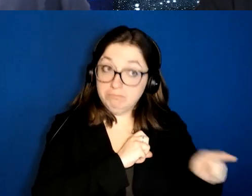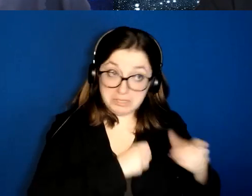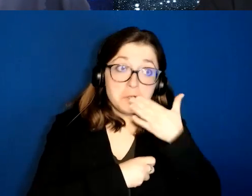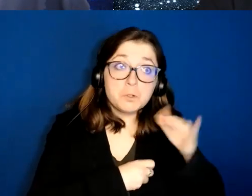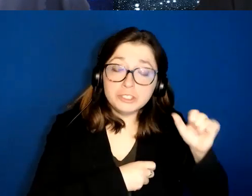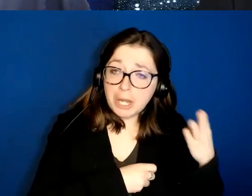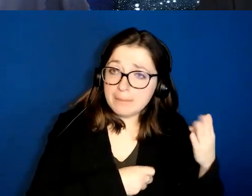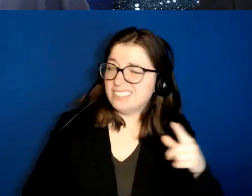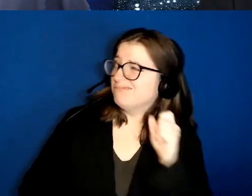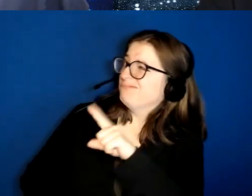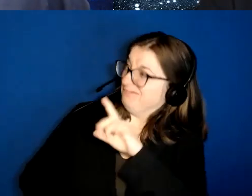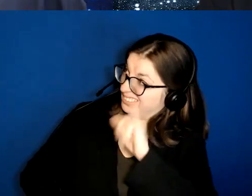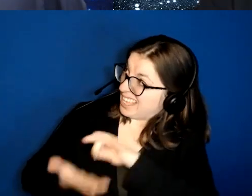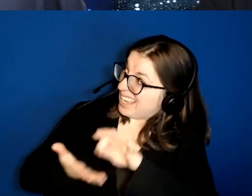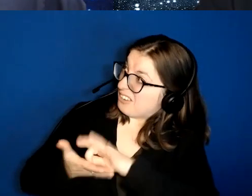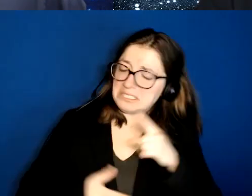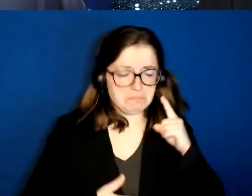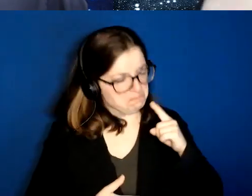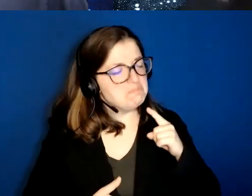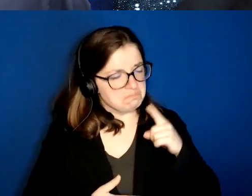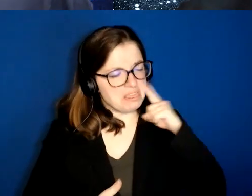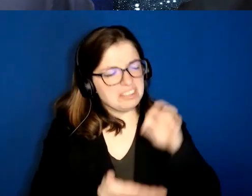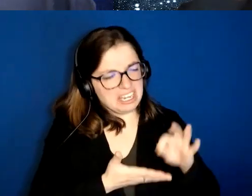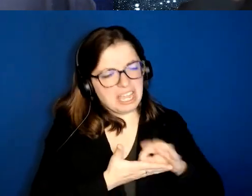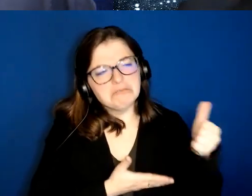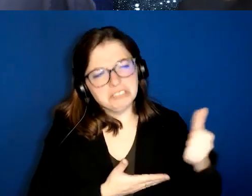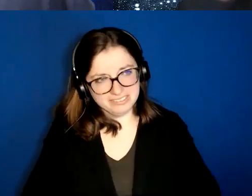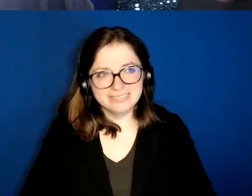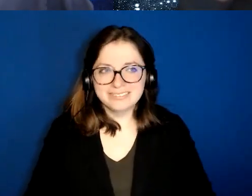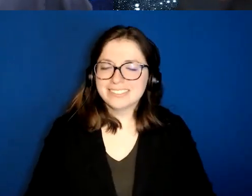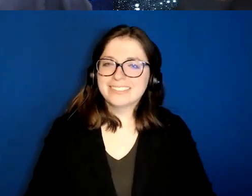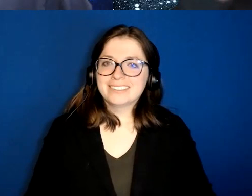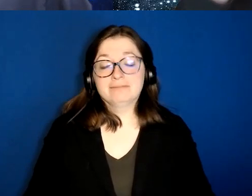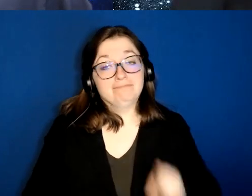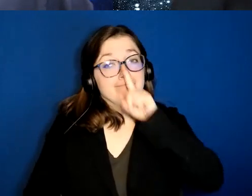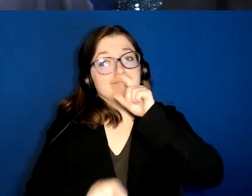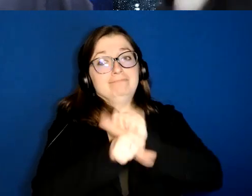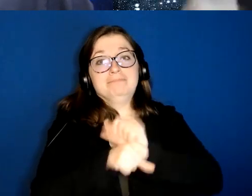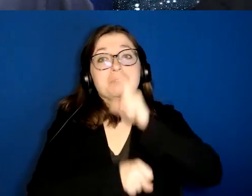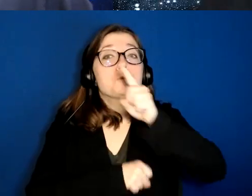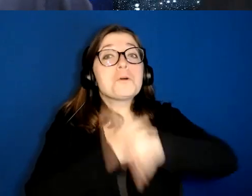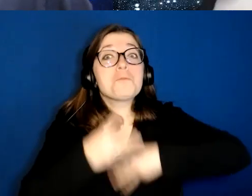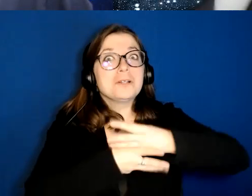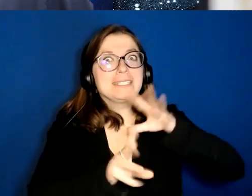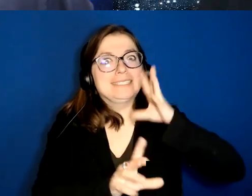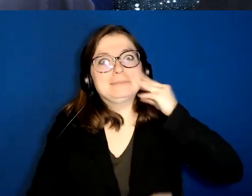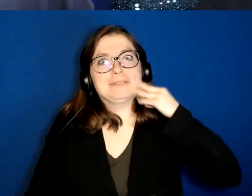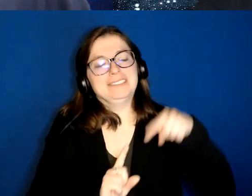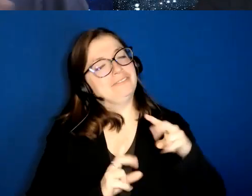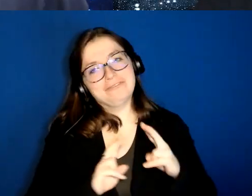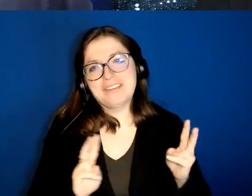"Will that count?" And I said, "Yeah, I think that counts." Yeah. Practical experience is really important.